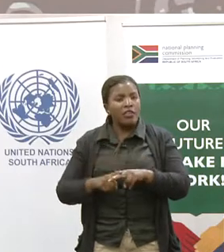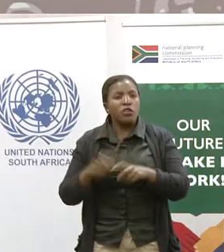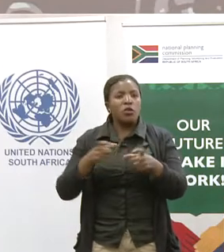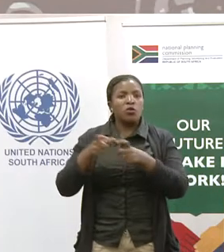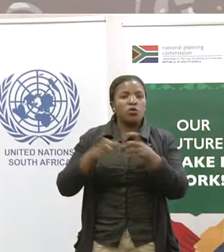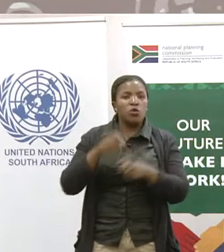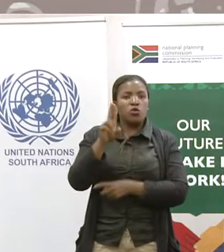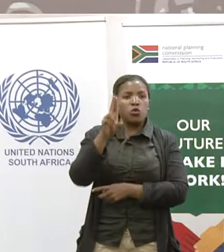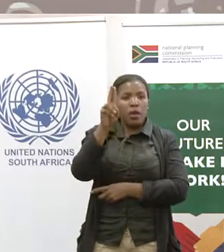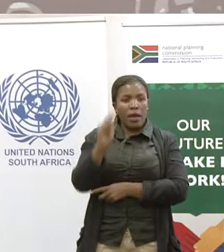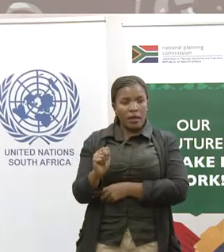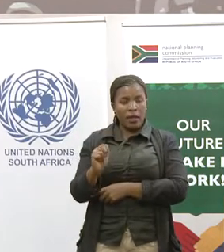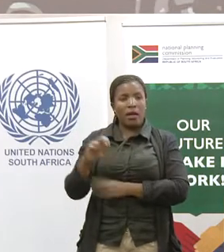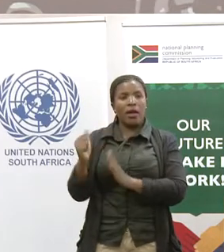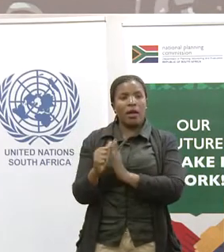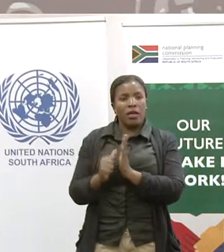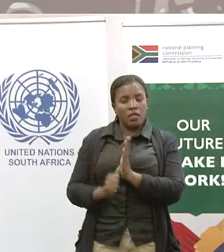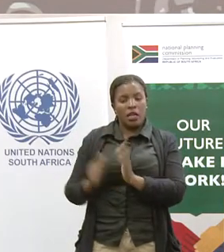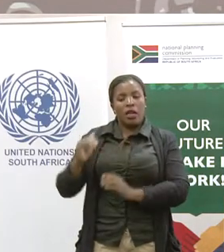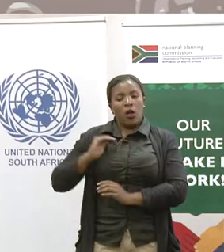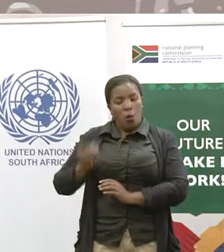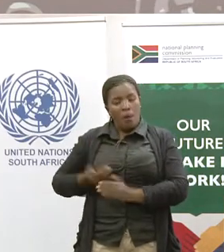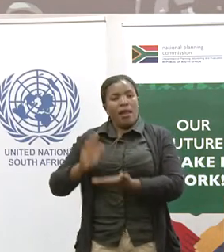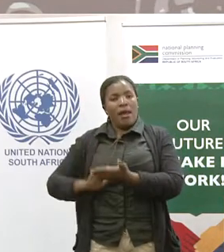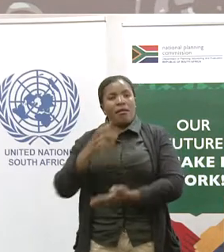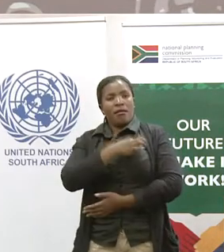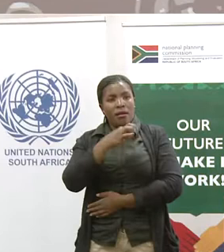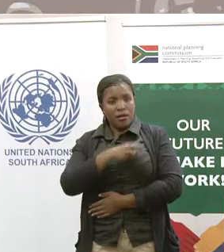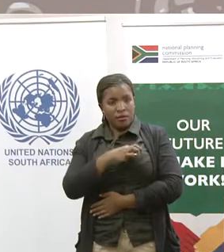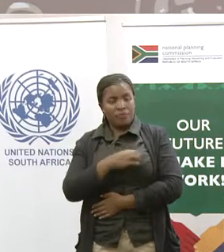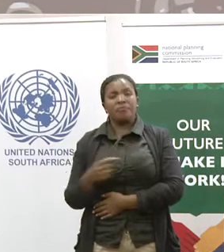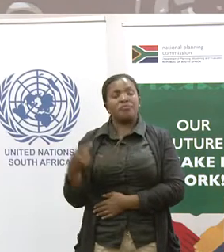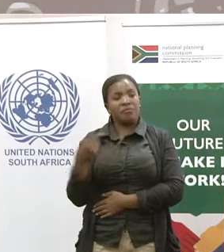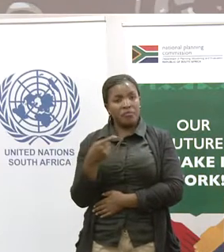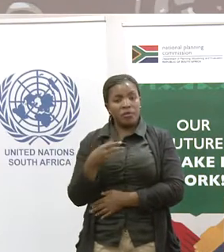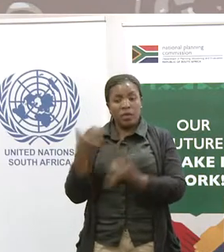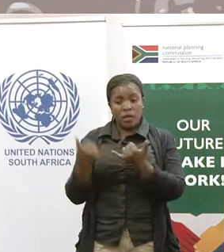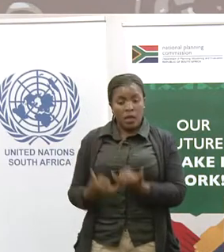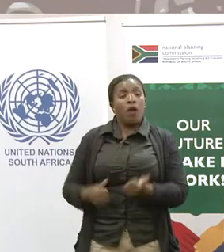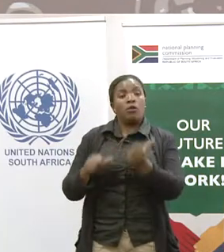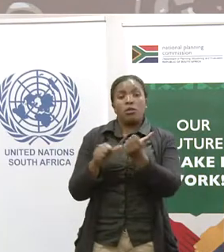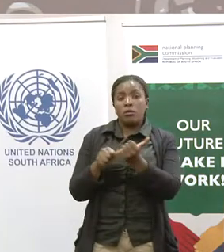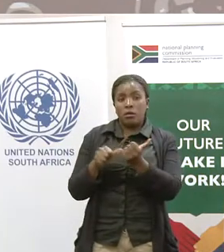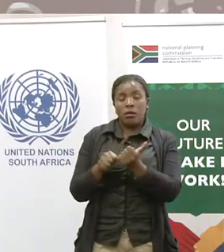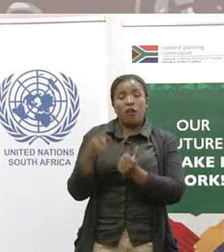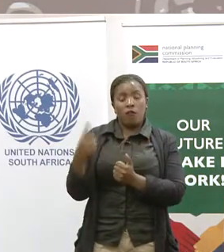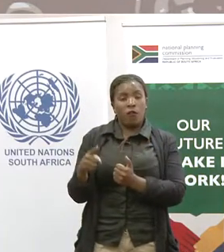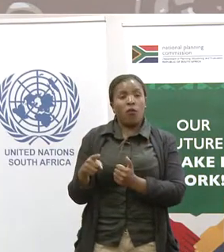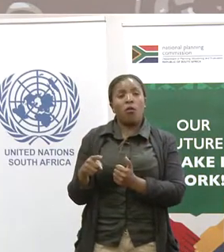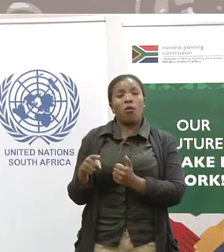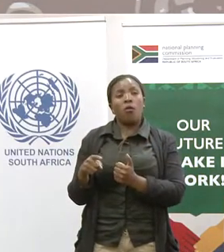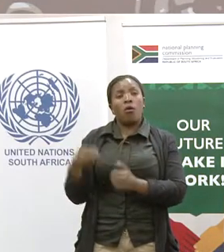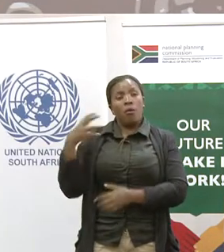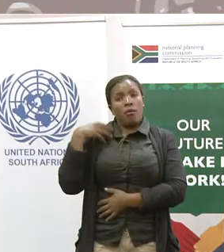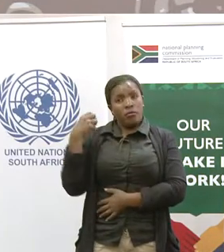the UN Agenda for Women and Girls. And she is currently serving as the Deputy Minister of Social Development.